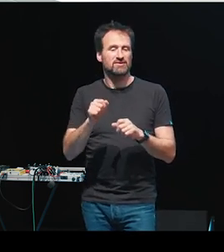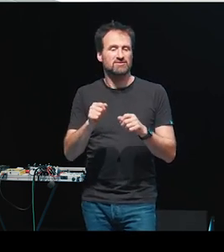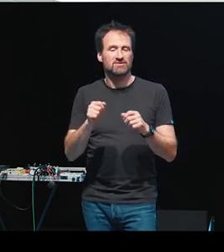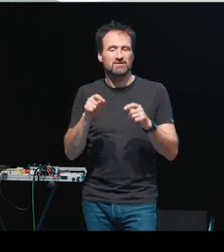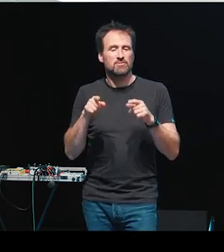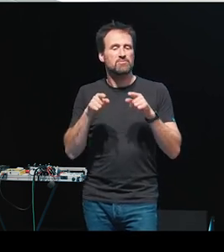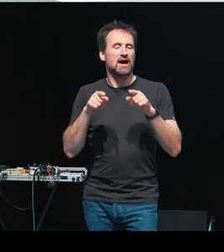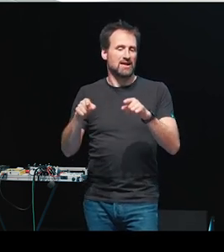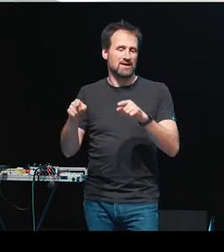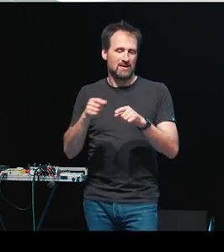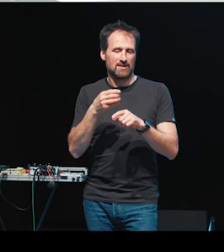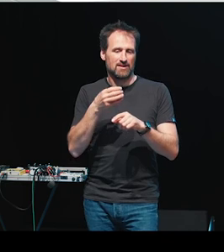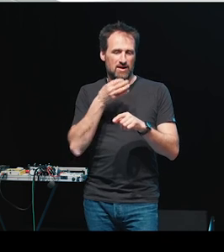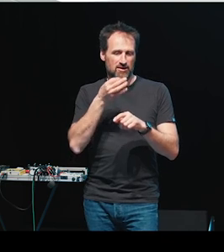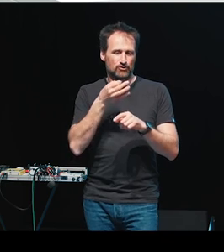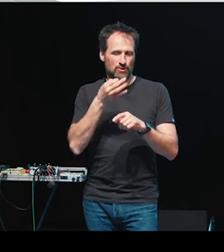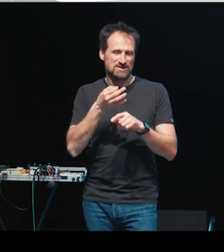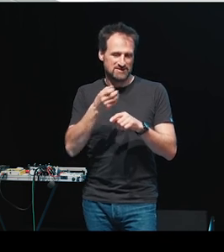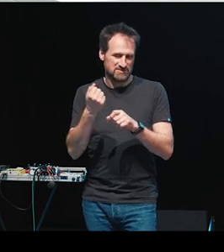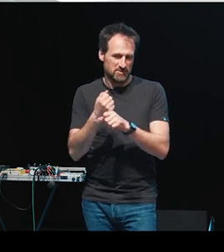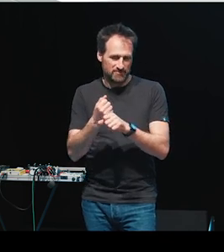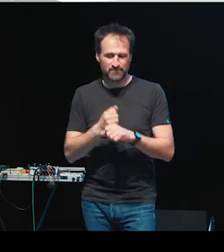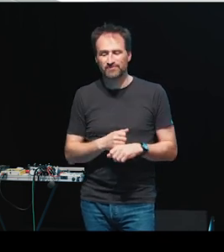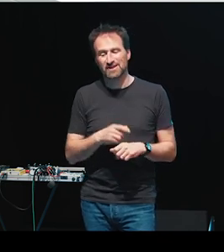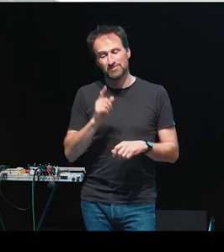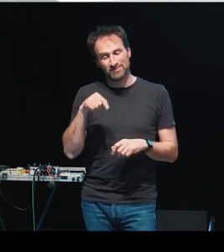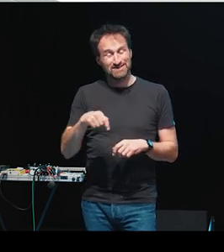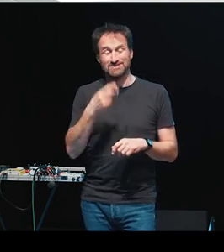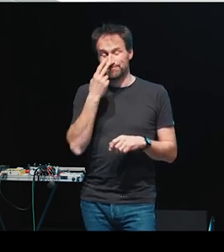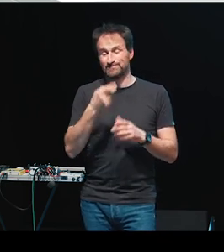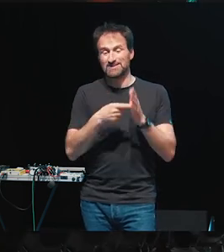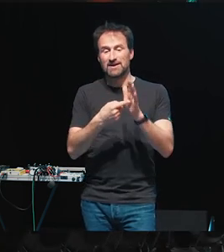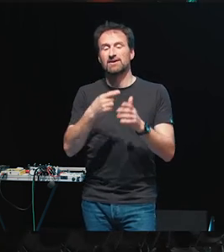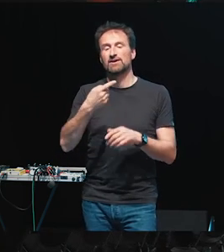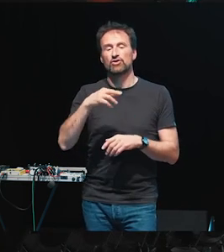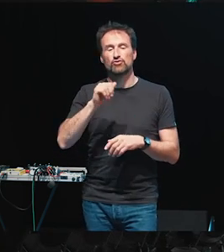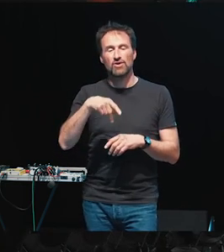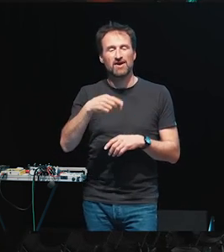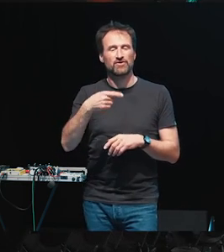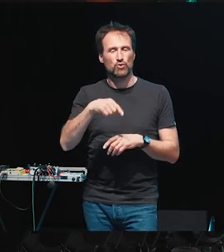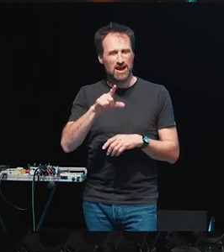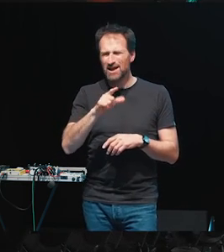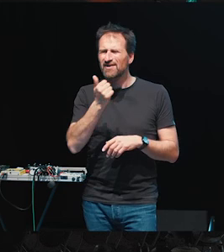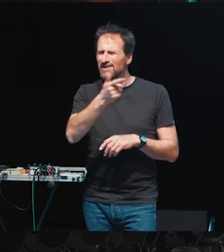So I'm going to talk about GraphQL now. Just a show of hands, how many people are using GraphQL in production?